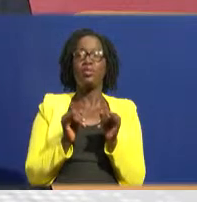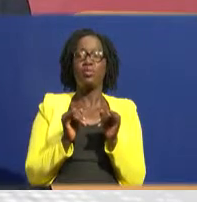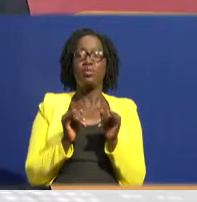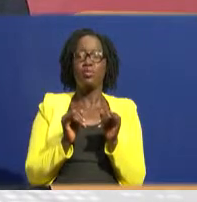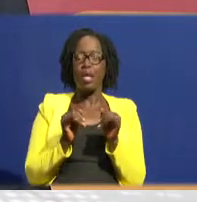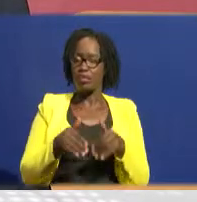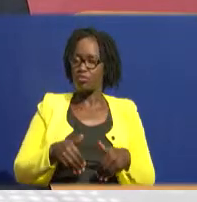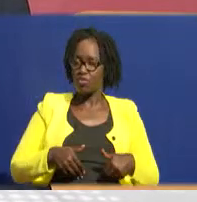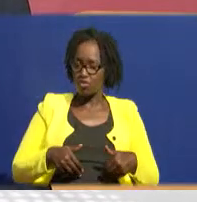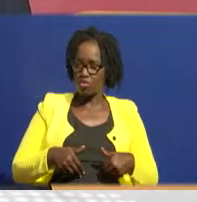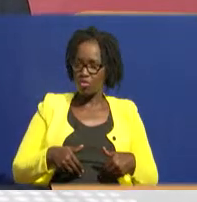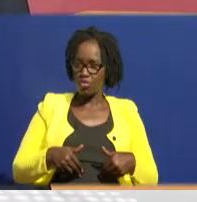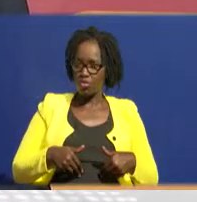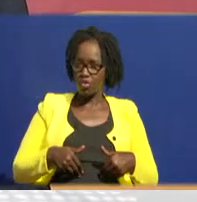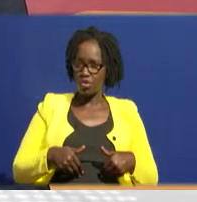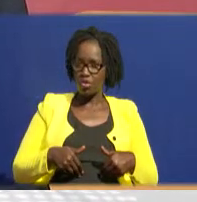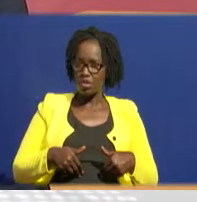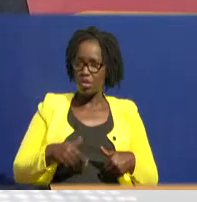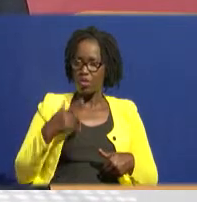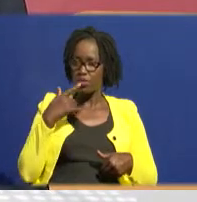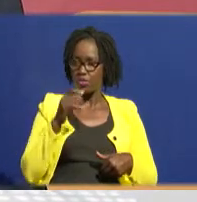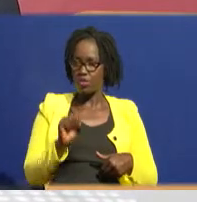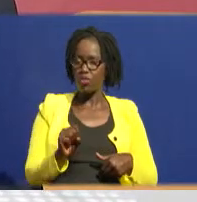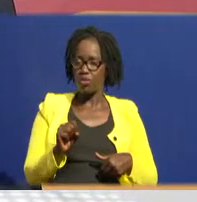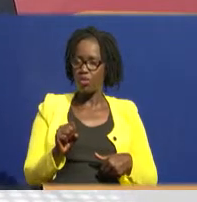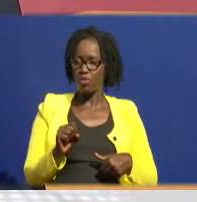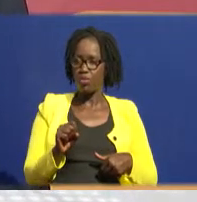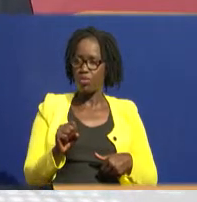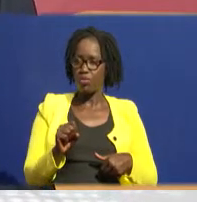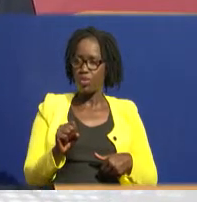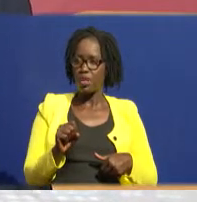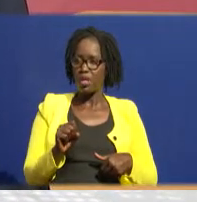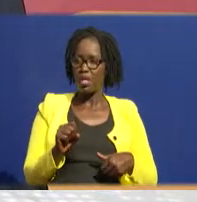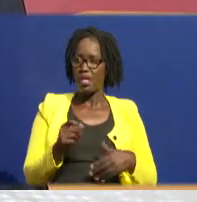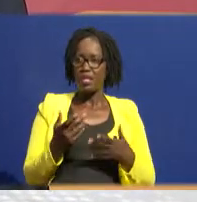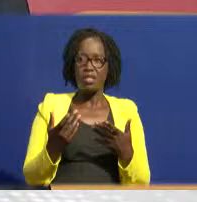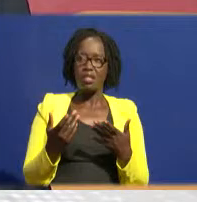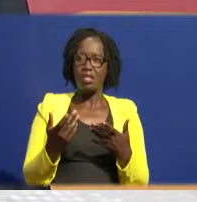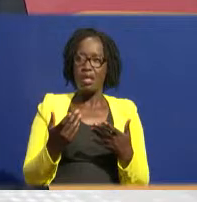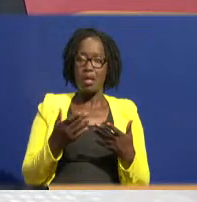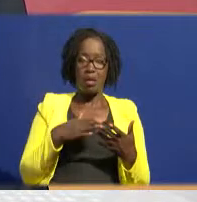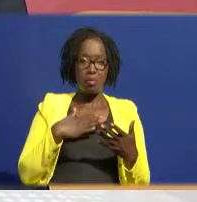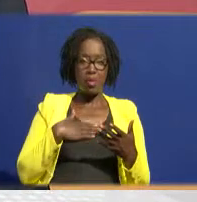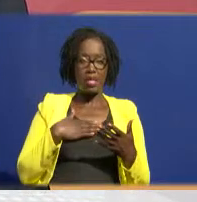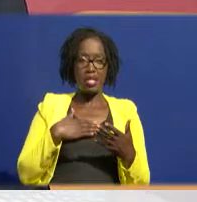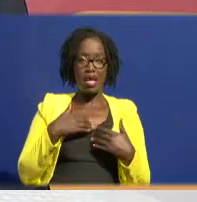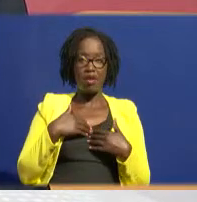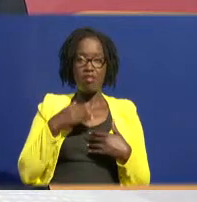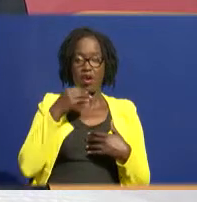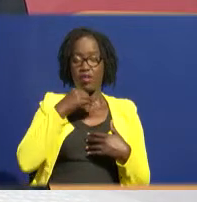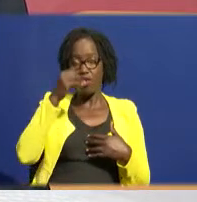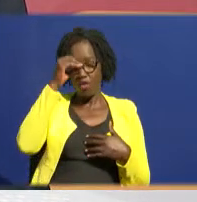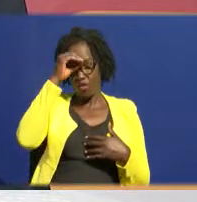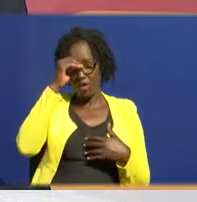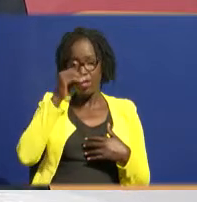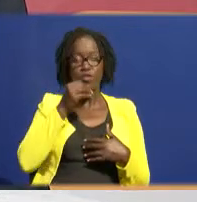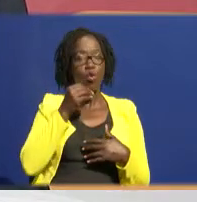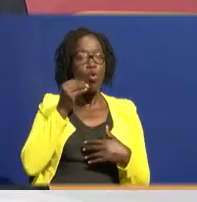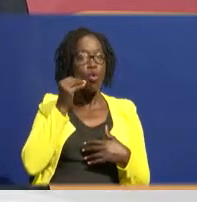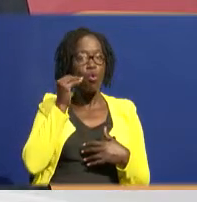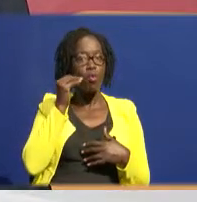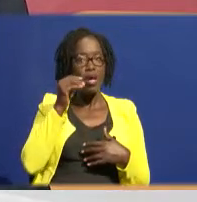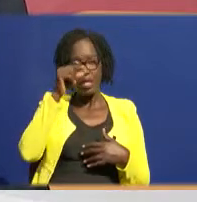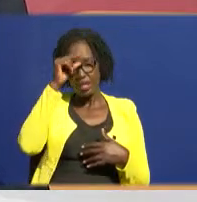our youths and this generation. So the way I've been doing mine, like, you know, I'm running an orphanage home, which now